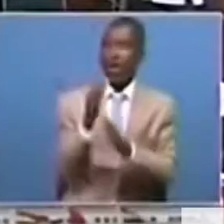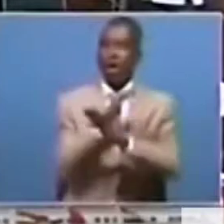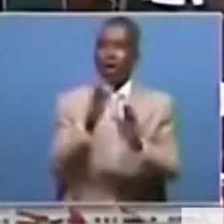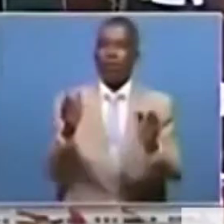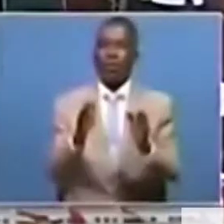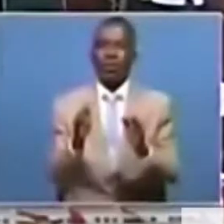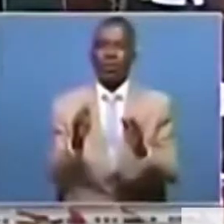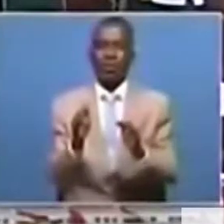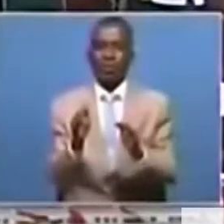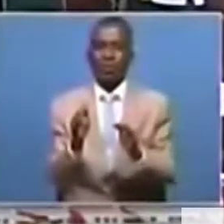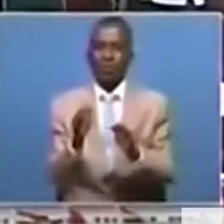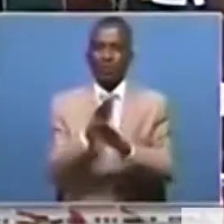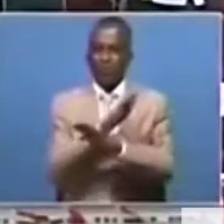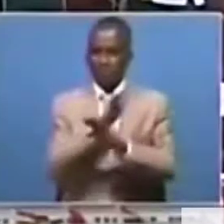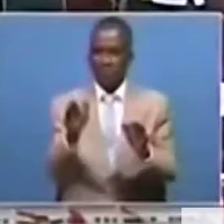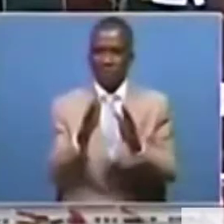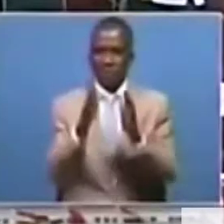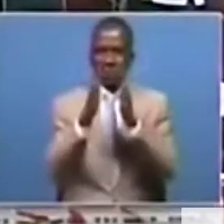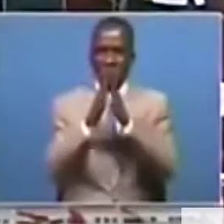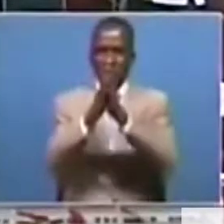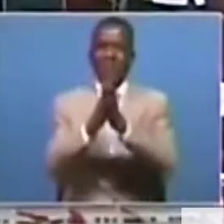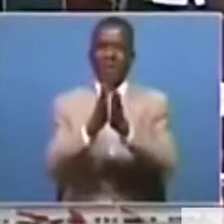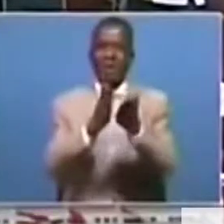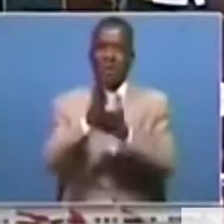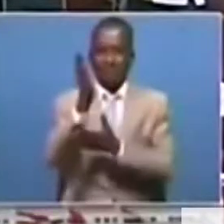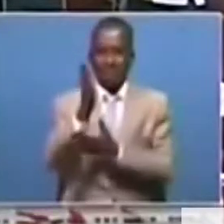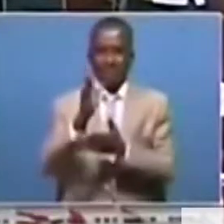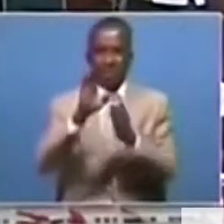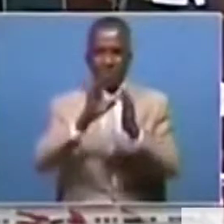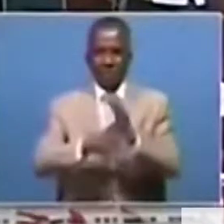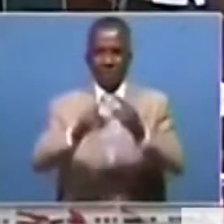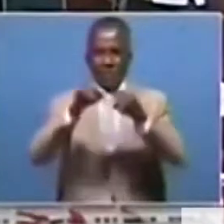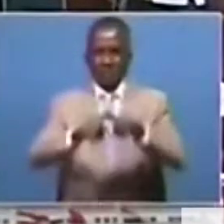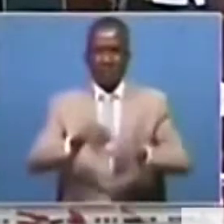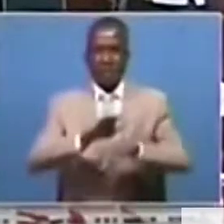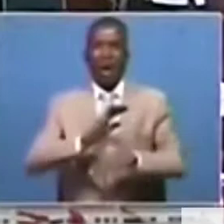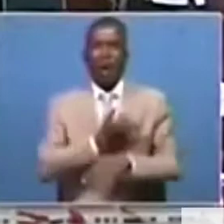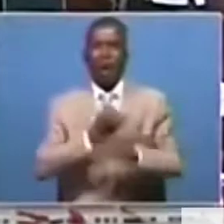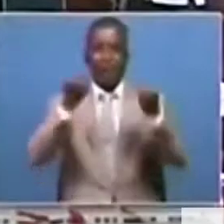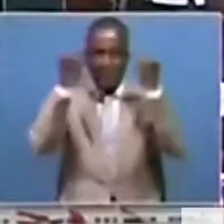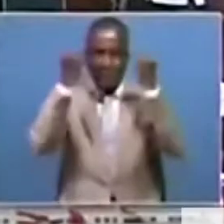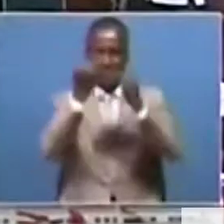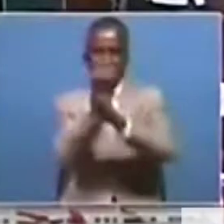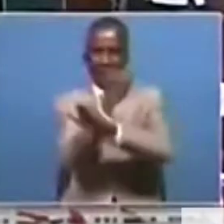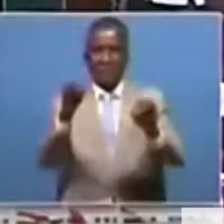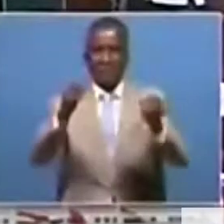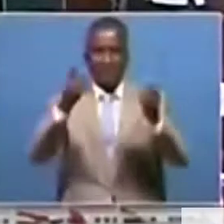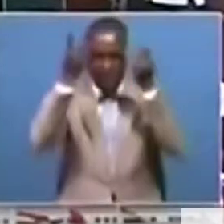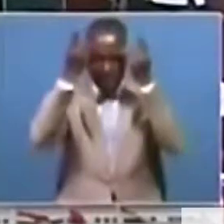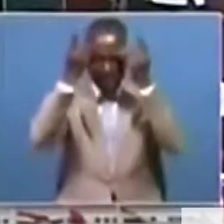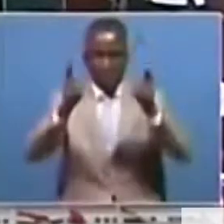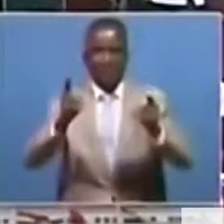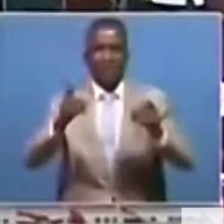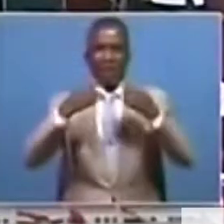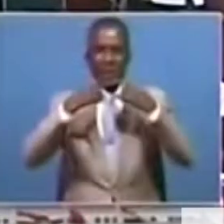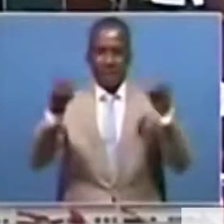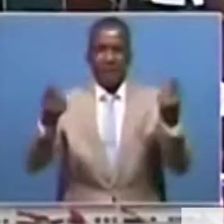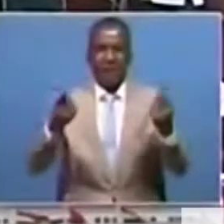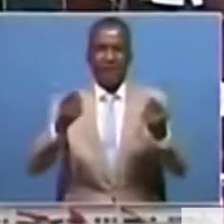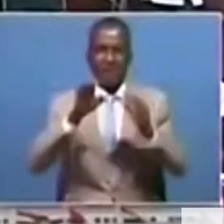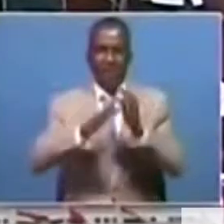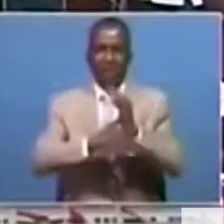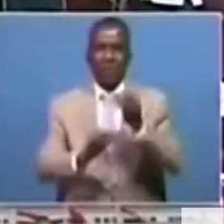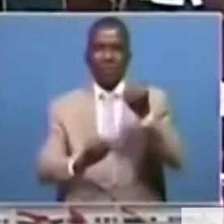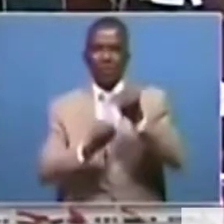entitled to his prayer as of right. It is subject to our discretion, and before we can exercise our discretion in